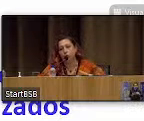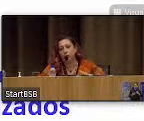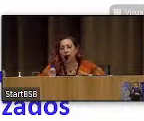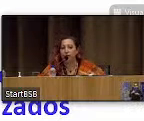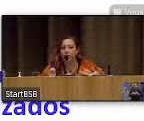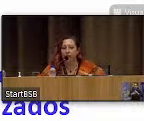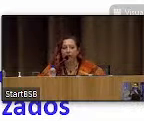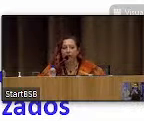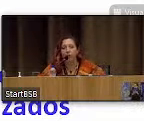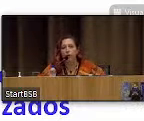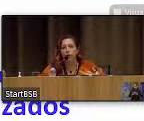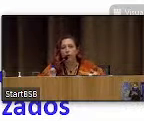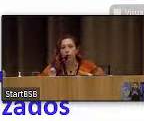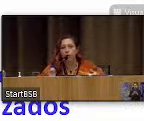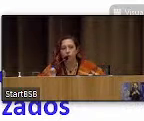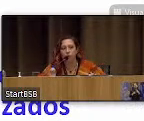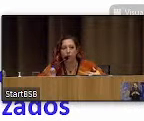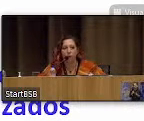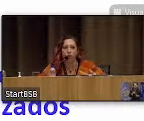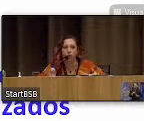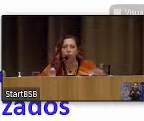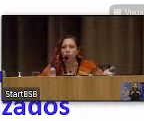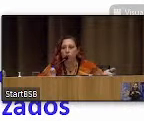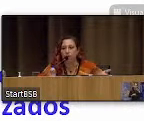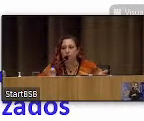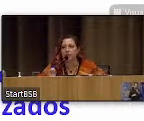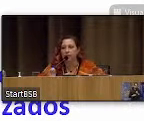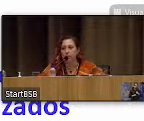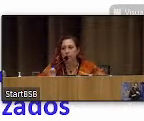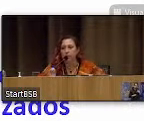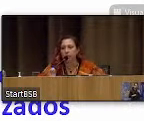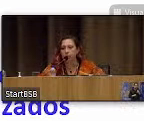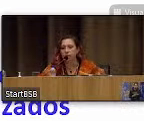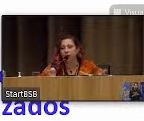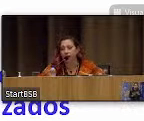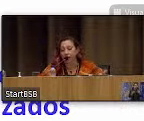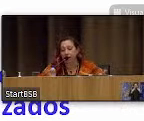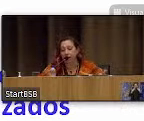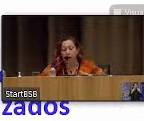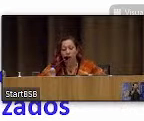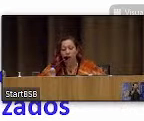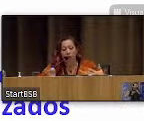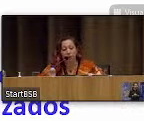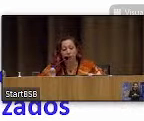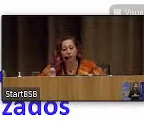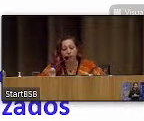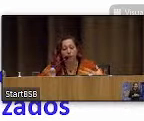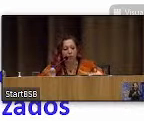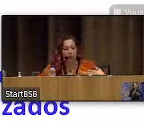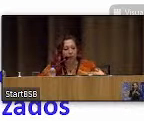For a challenge, as a challenge, it was something that we all had.